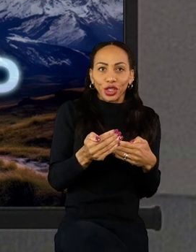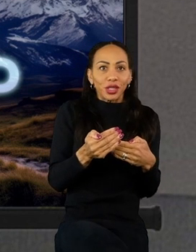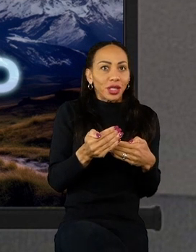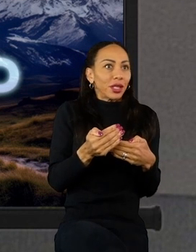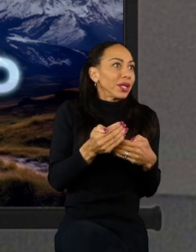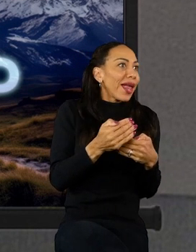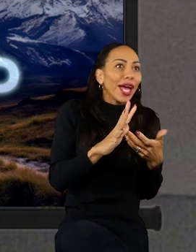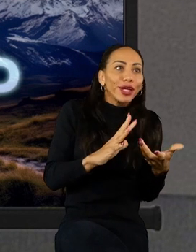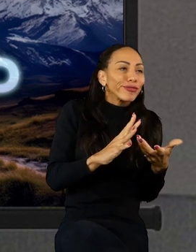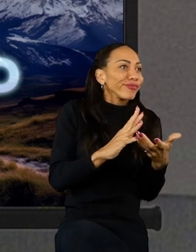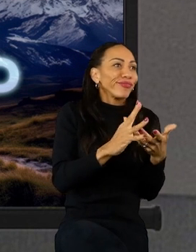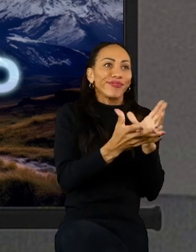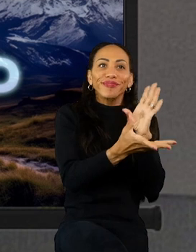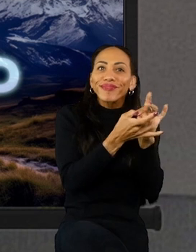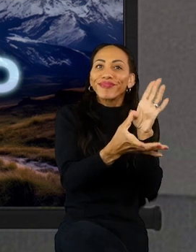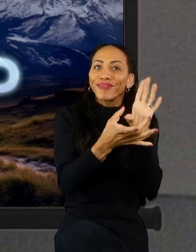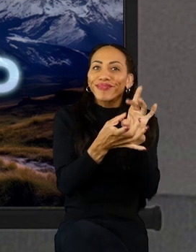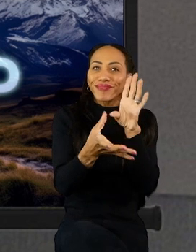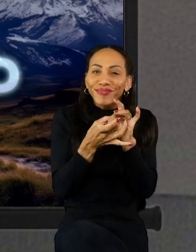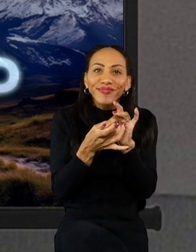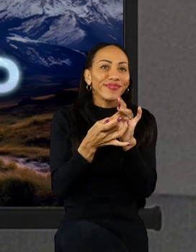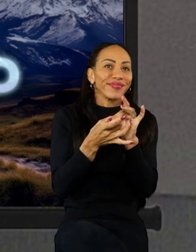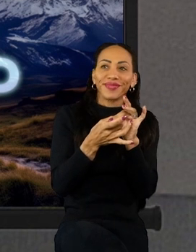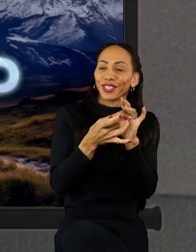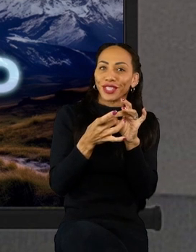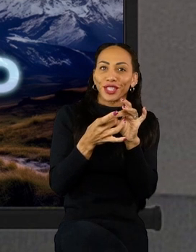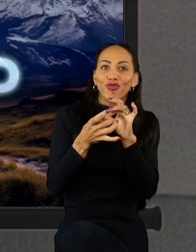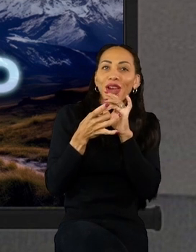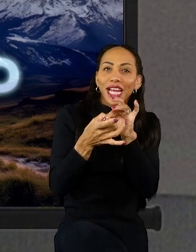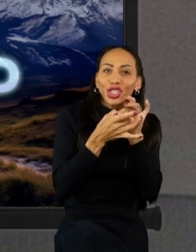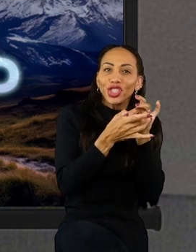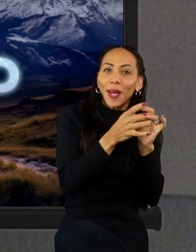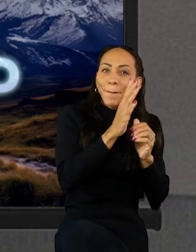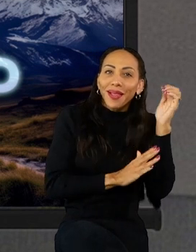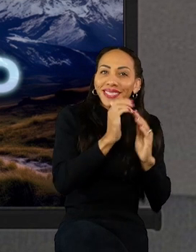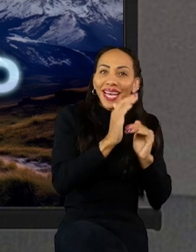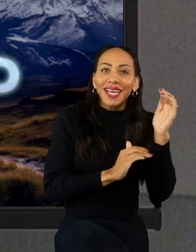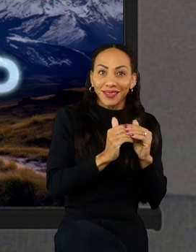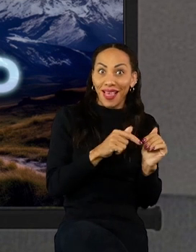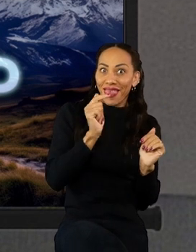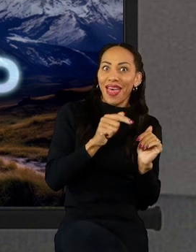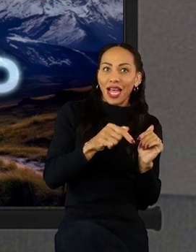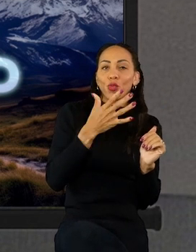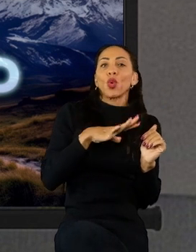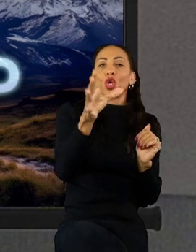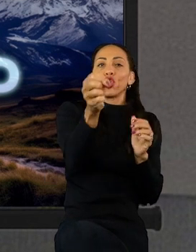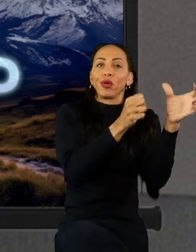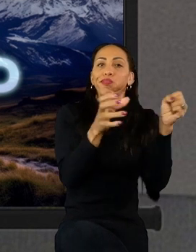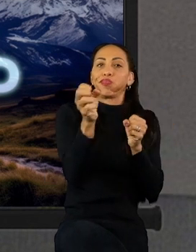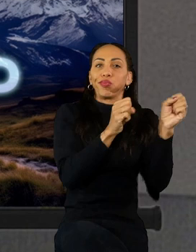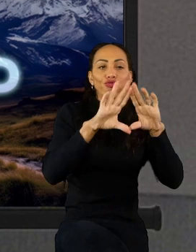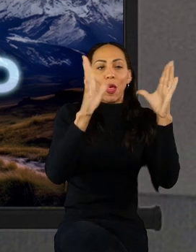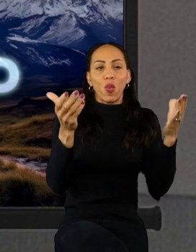stage creative and relationship building processes. Mm-hmm. Orna, is there anything I've missed there that you'd like to